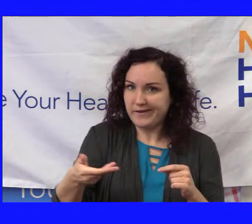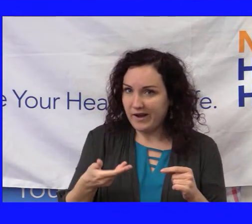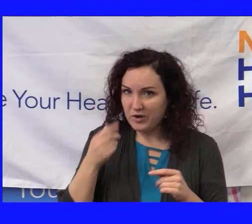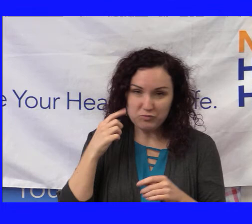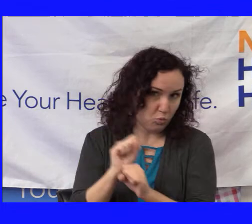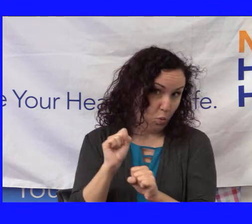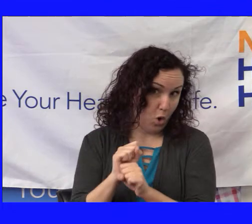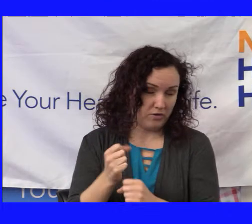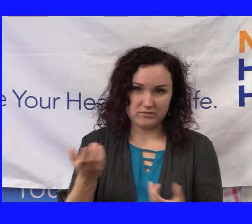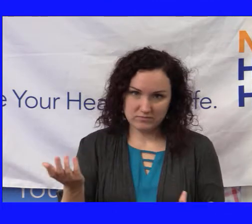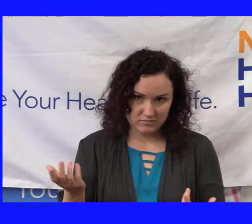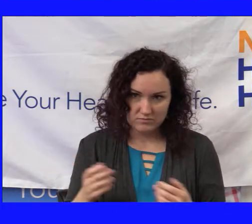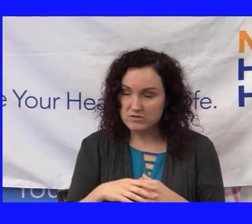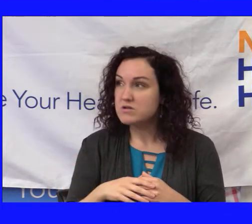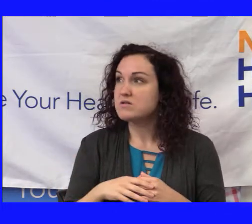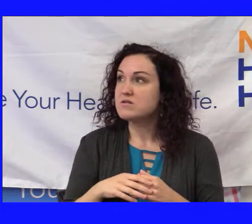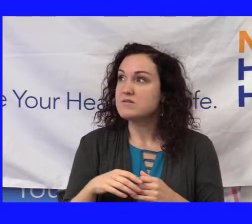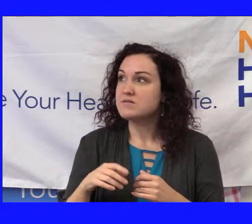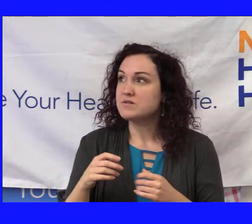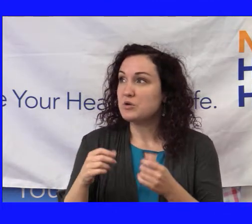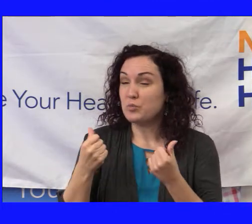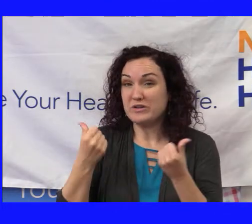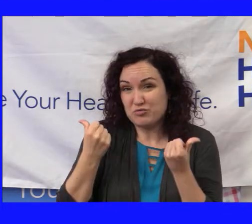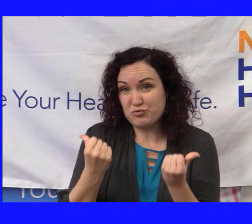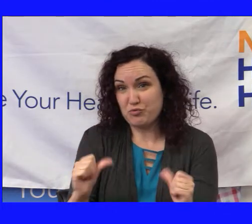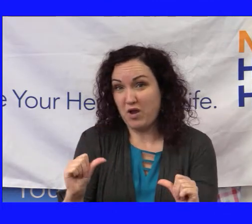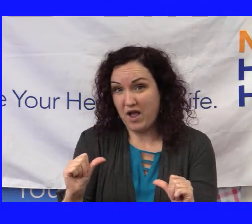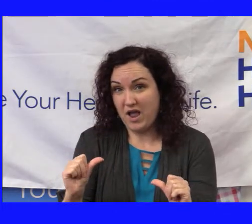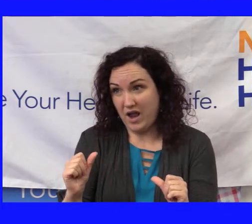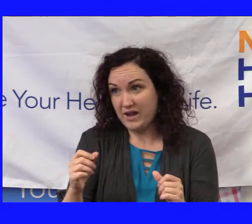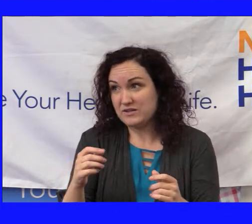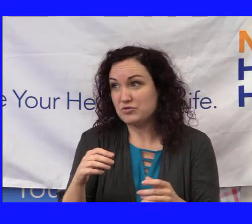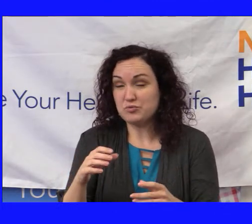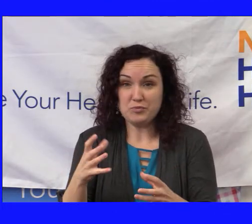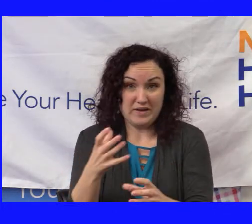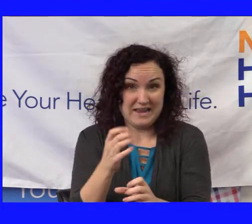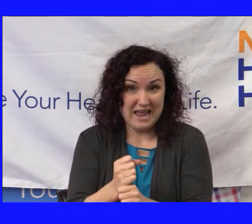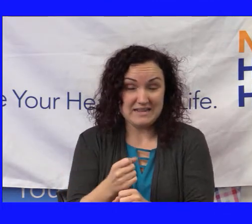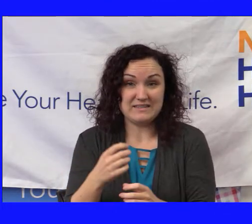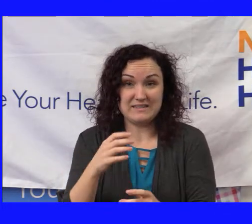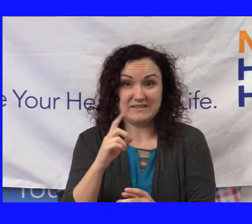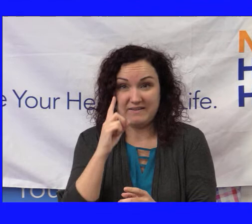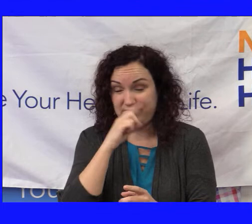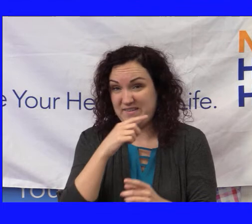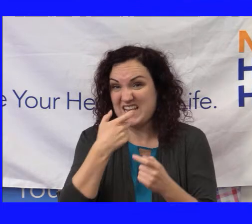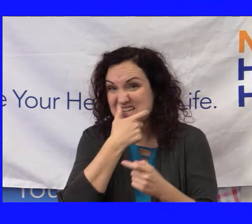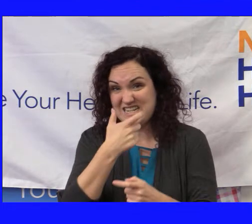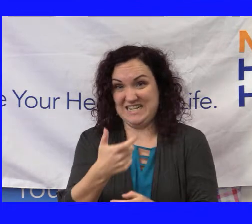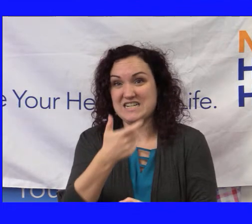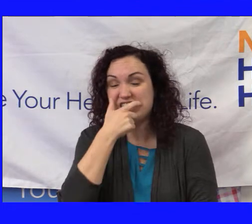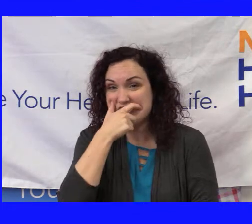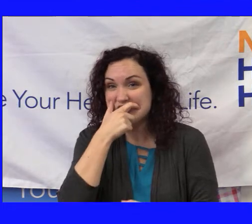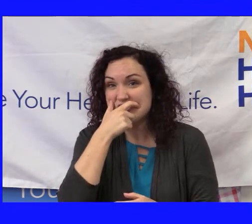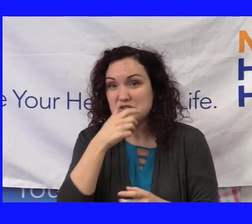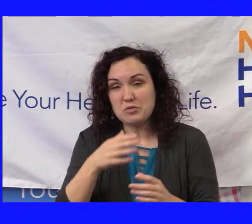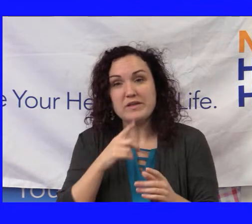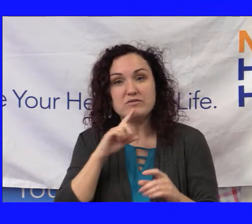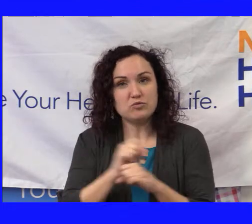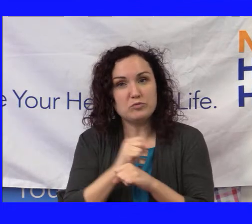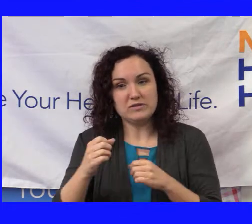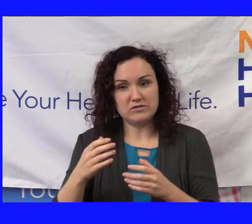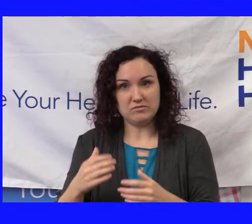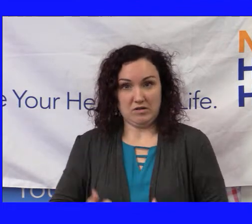of our big efforts is to try to make sure they can get a prosthesis so that they can actually function daily living and be out in the real